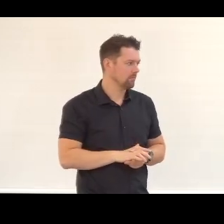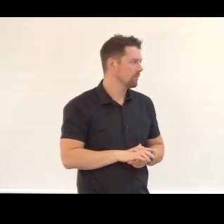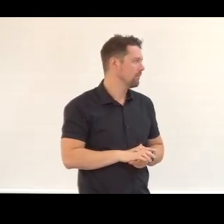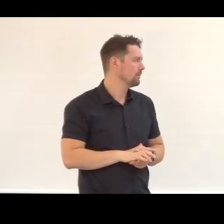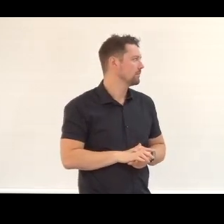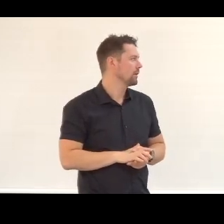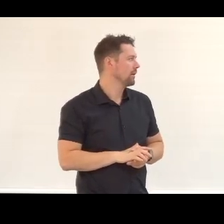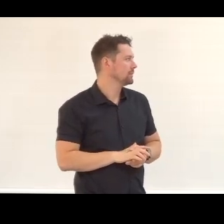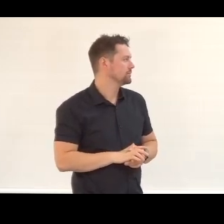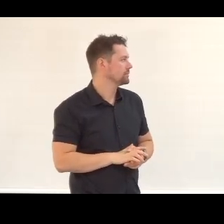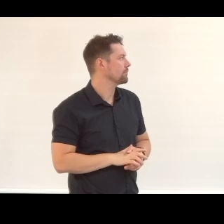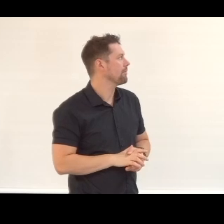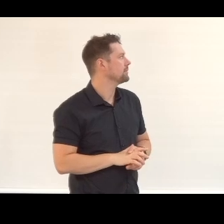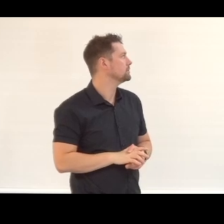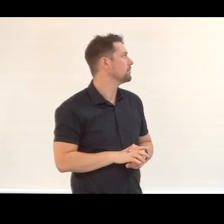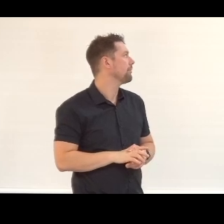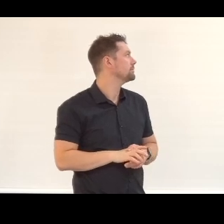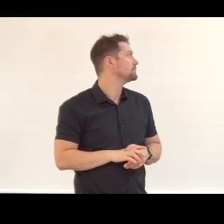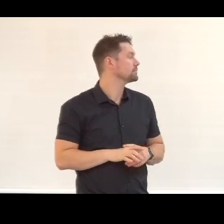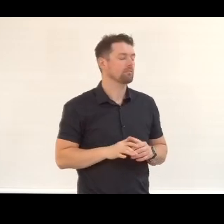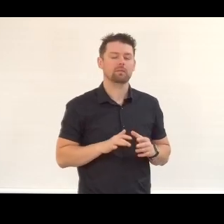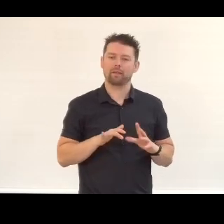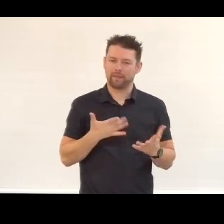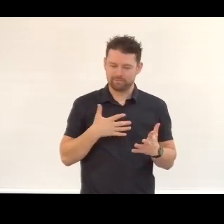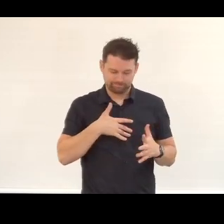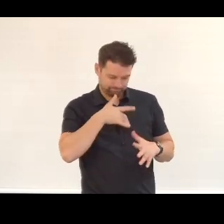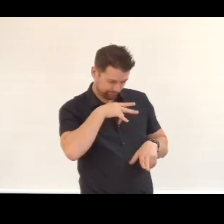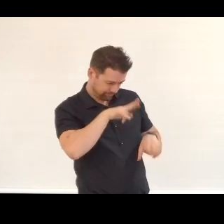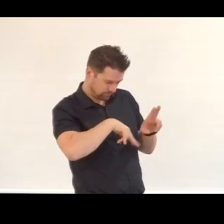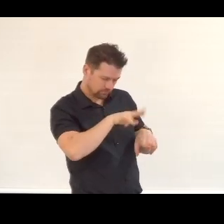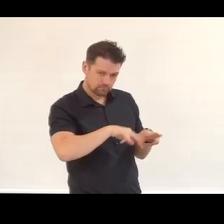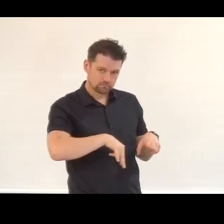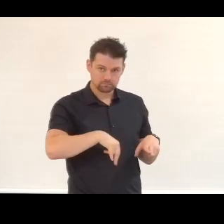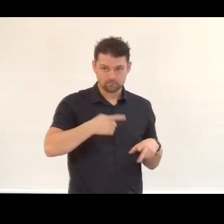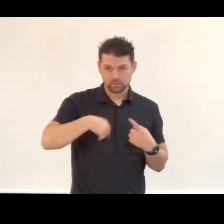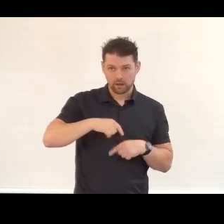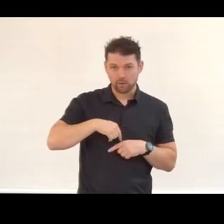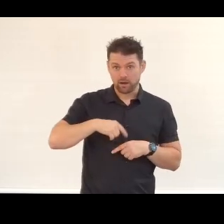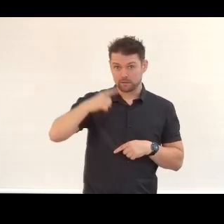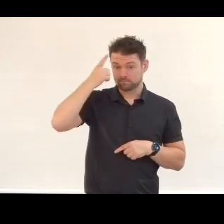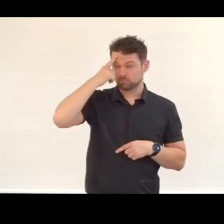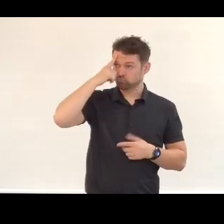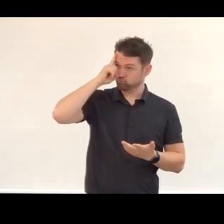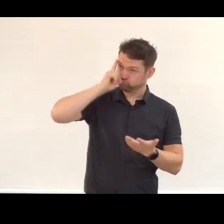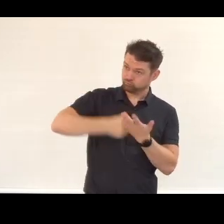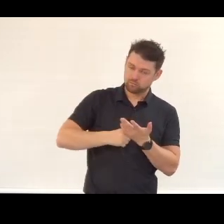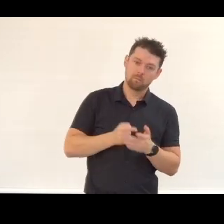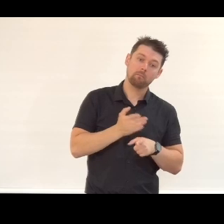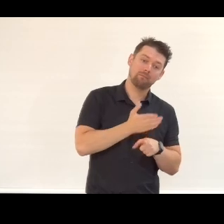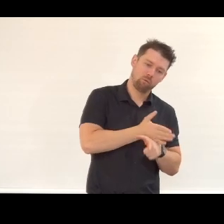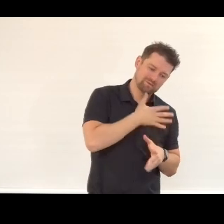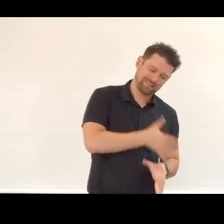And then she tried to test how our cognitive performance and our social decision making was before and after being motion